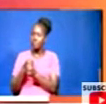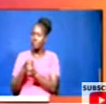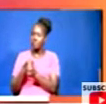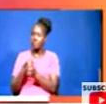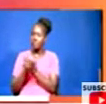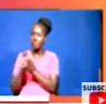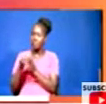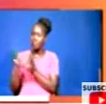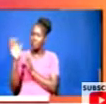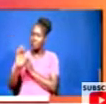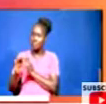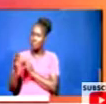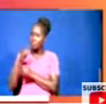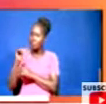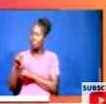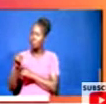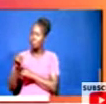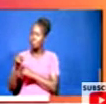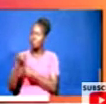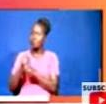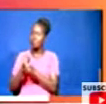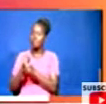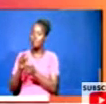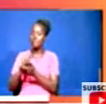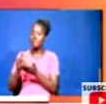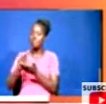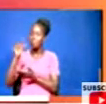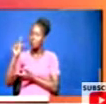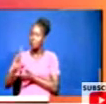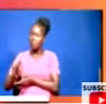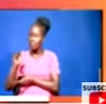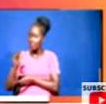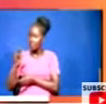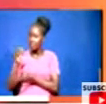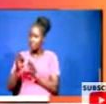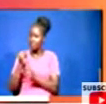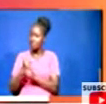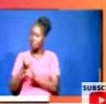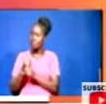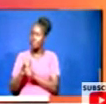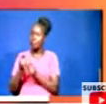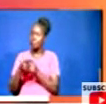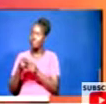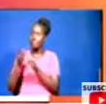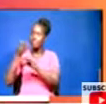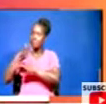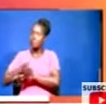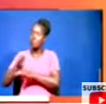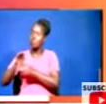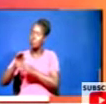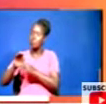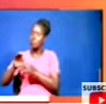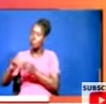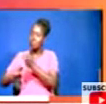region so that we can produce locally and also lower that. I think if that works, then it will go beyond subsidy. But of